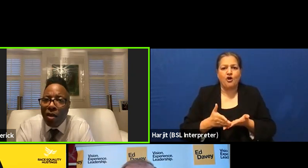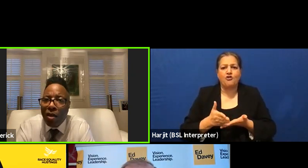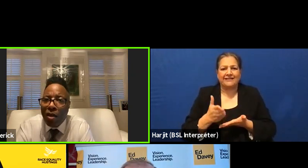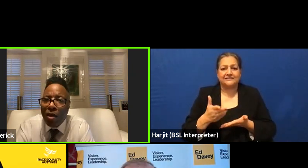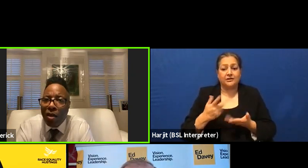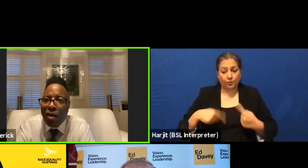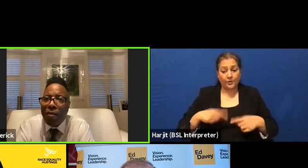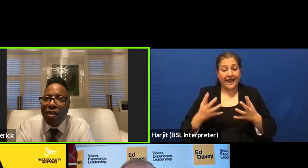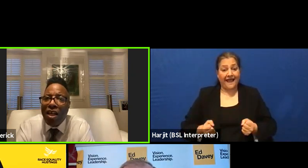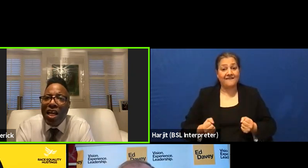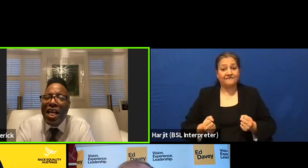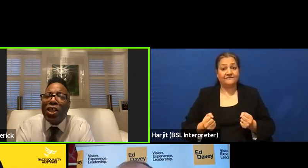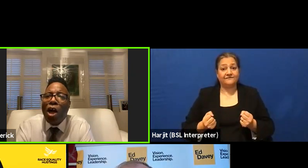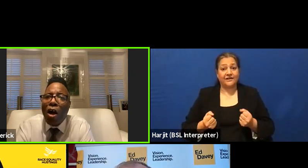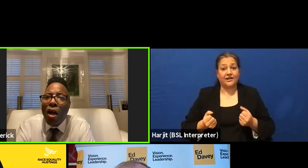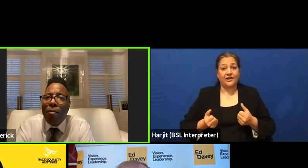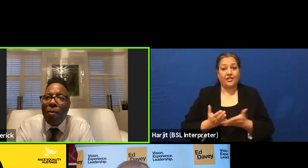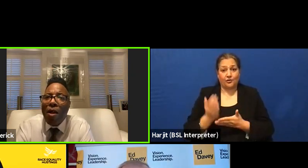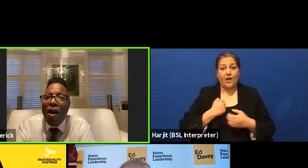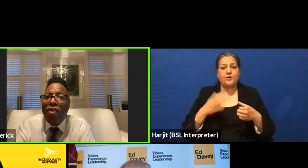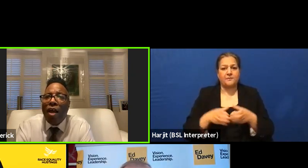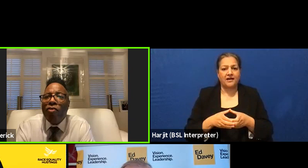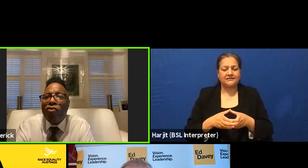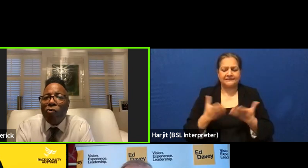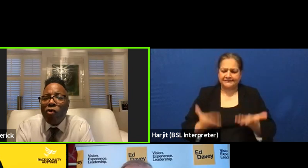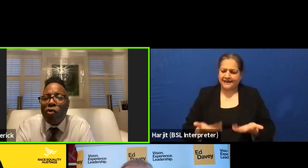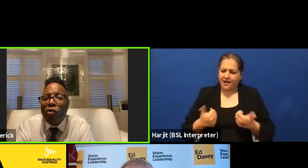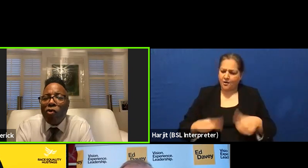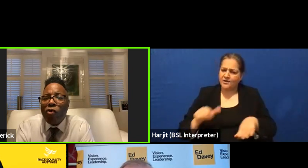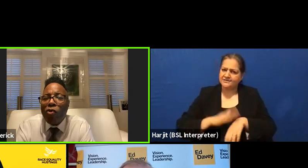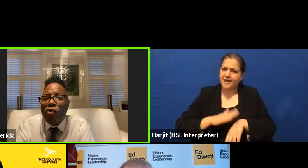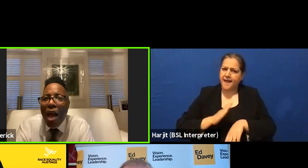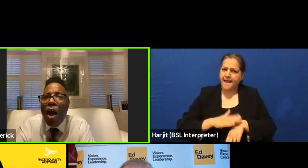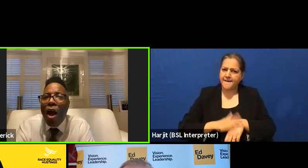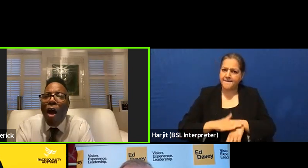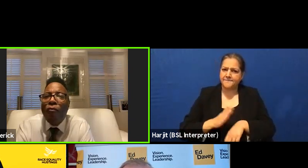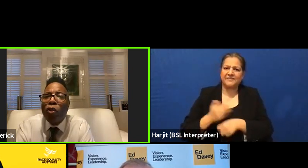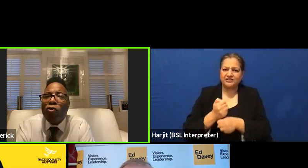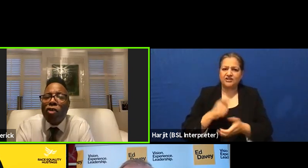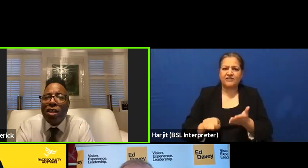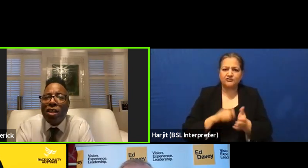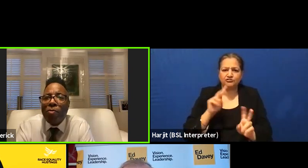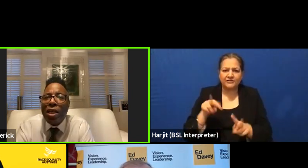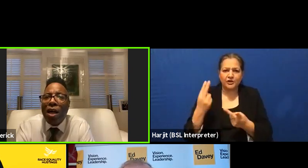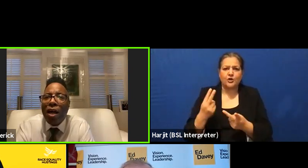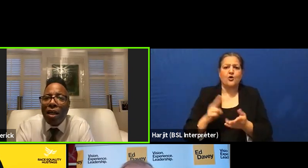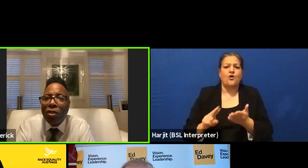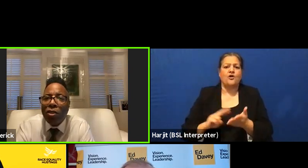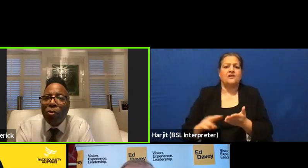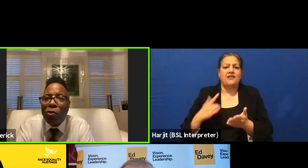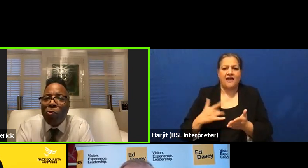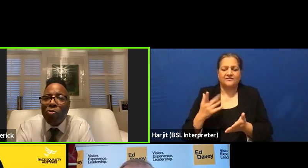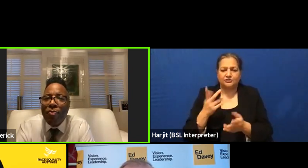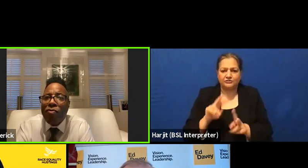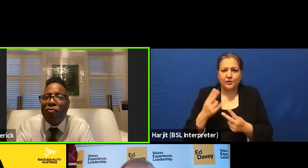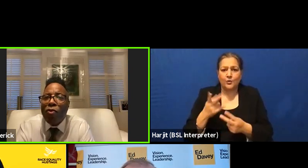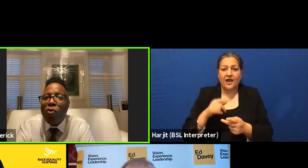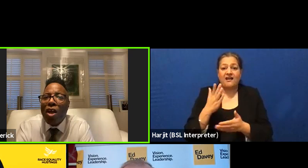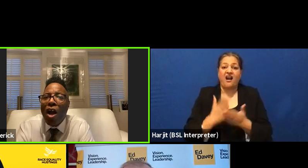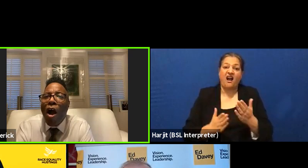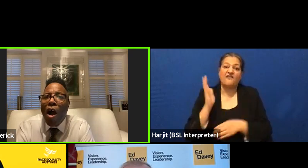this party. It's time that the general election review and the order life review and half of the trees that have been cut down to